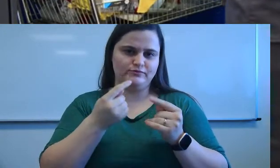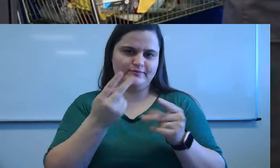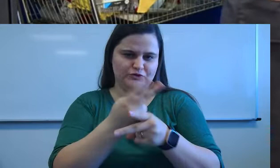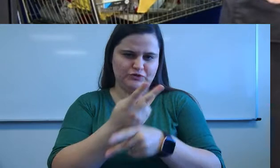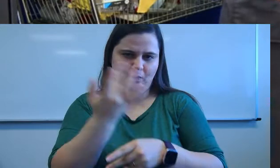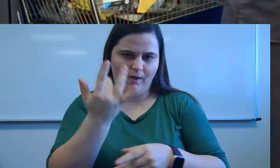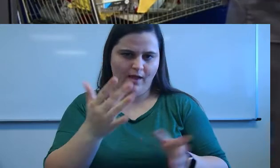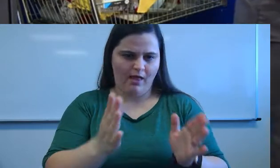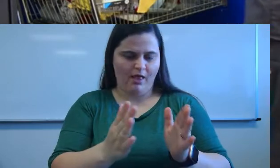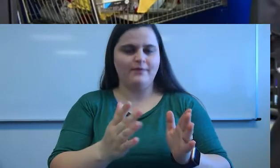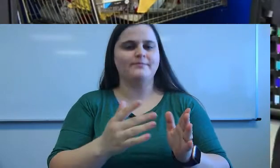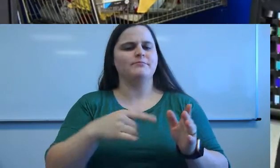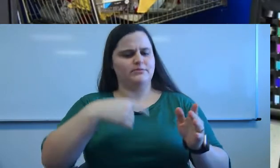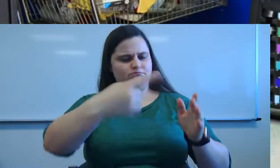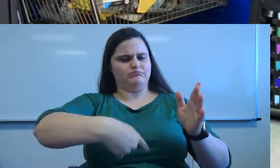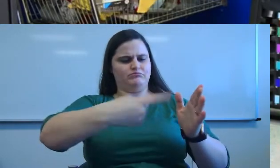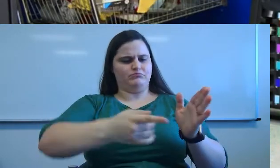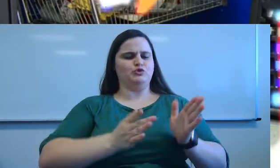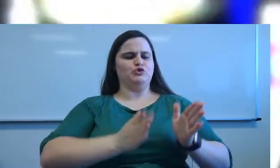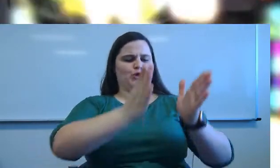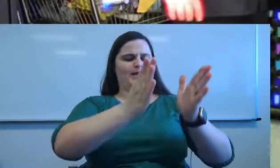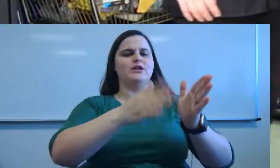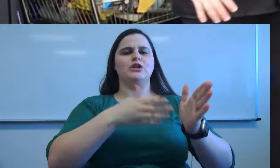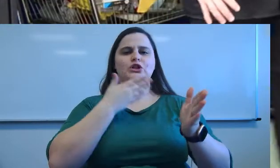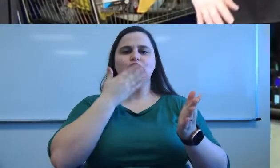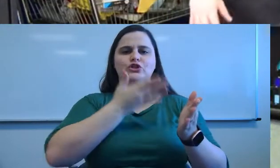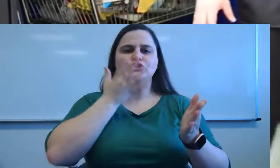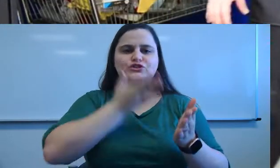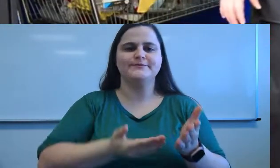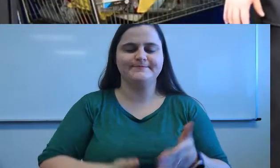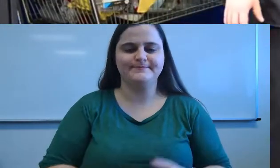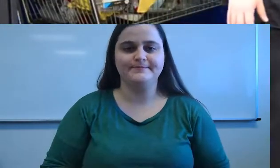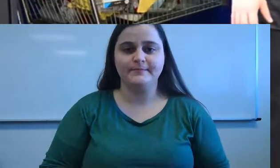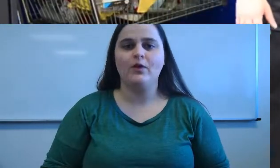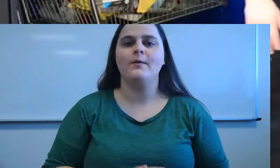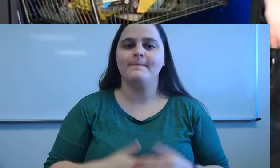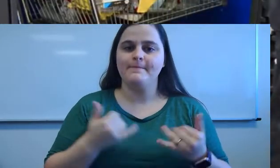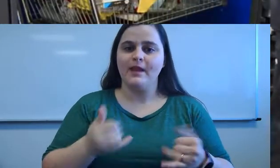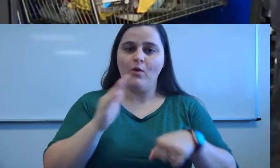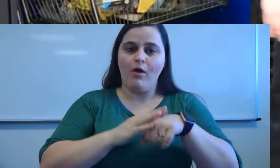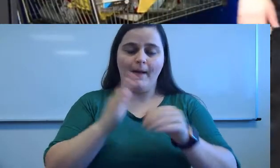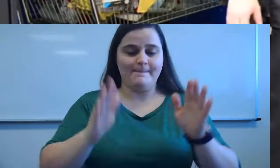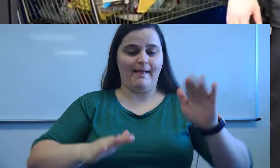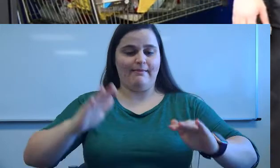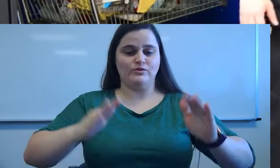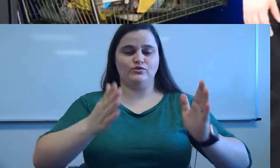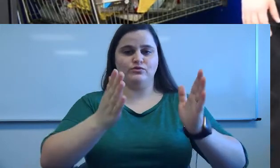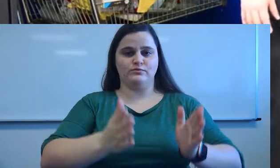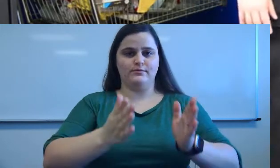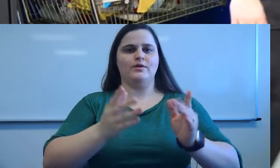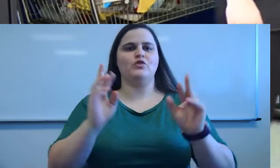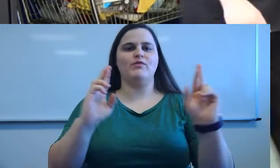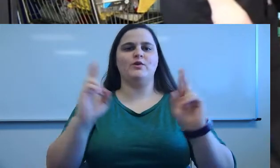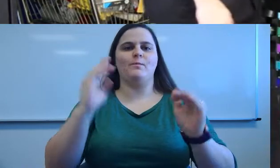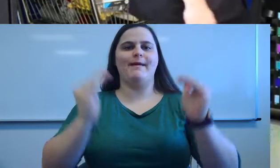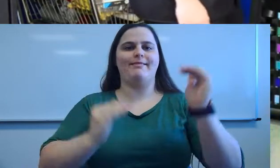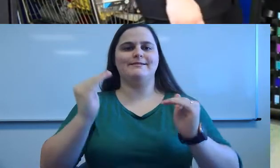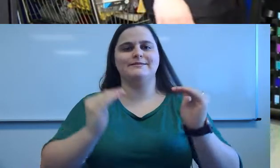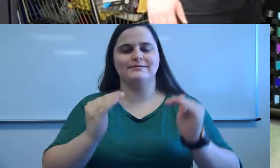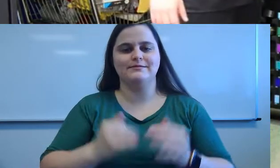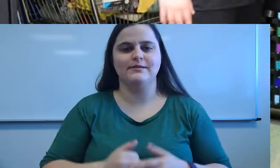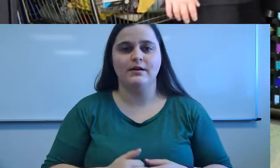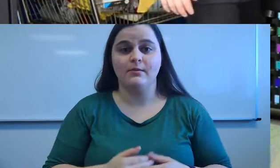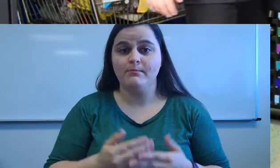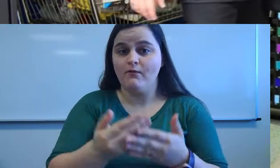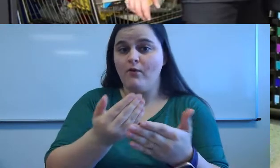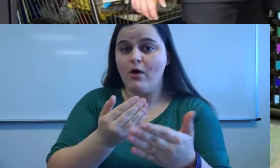That looks pretty good to us. Okay, now that we have our tire on our balancer, we're going to get ready to balance it. But before we do, we